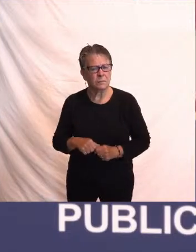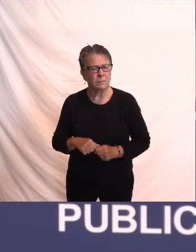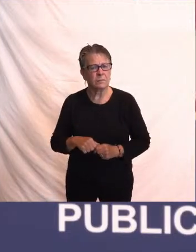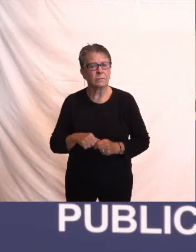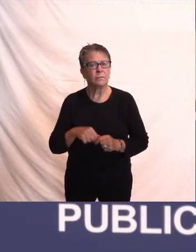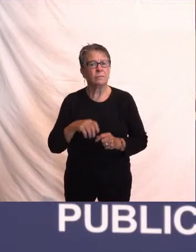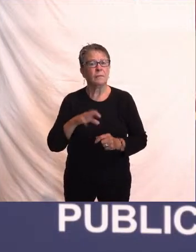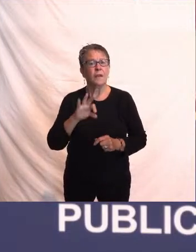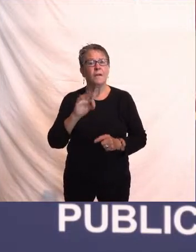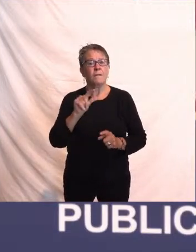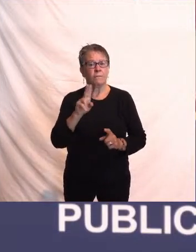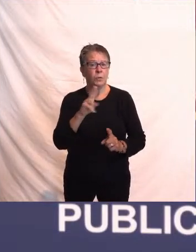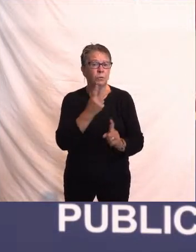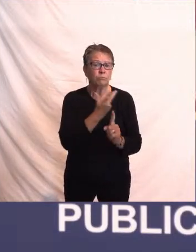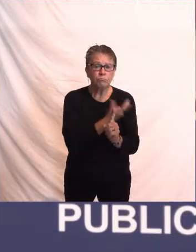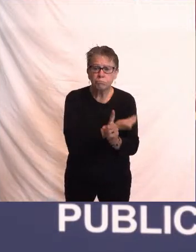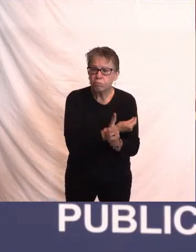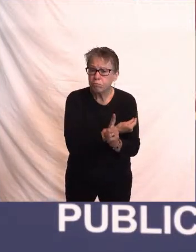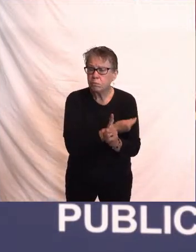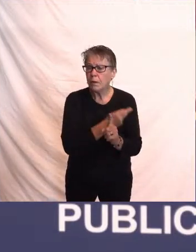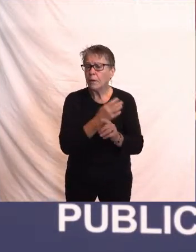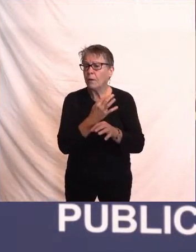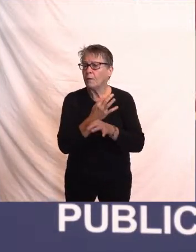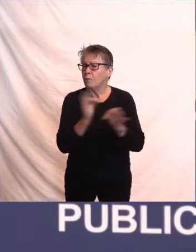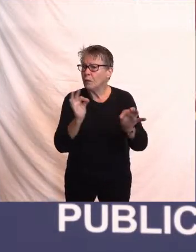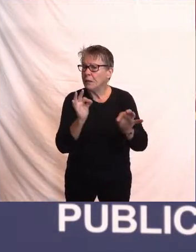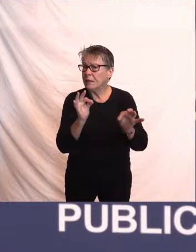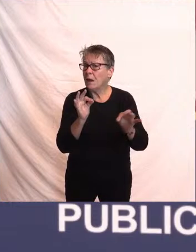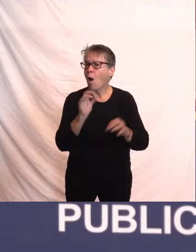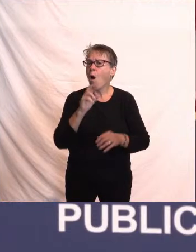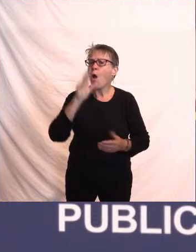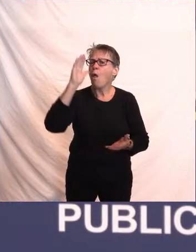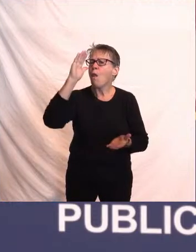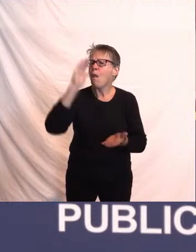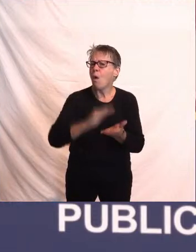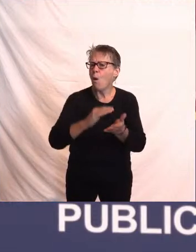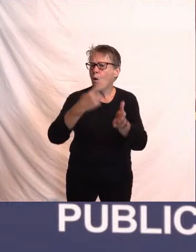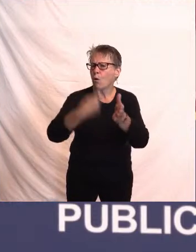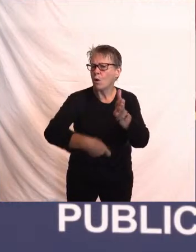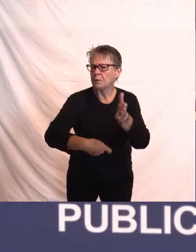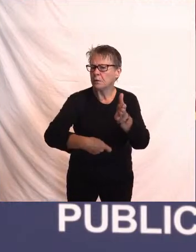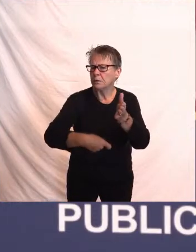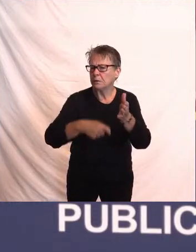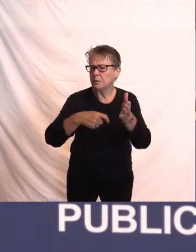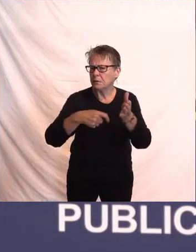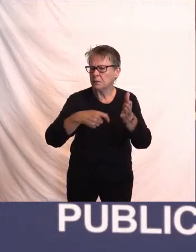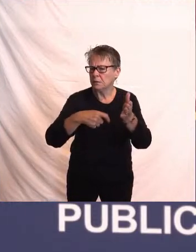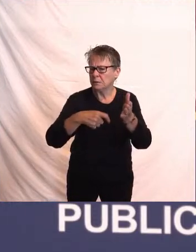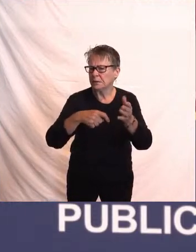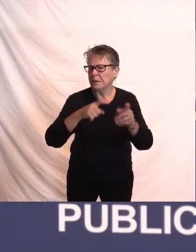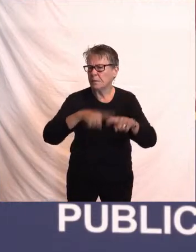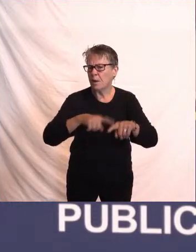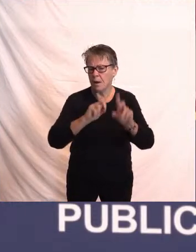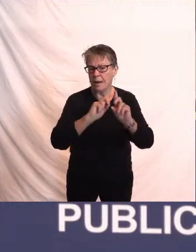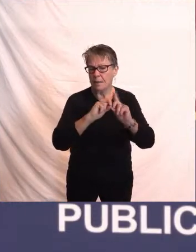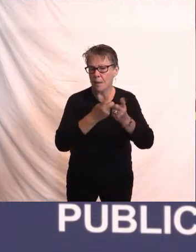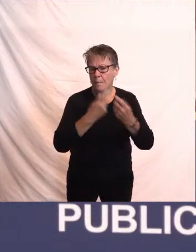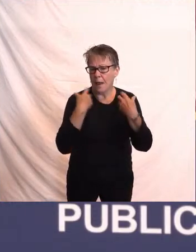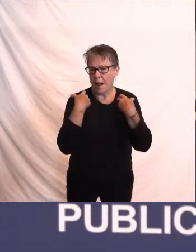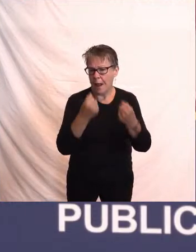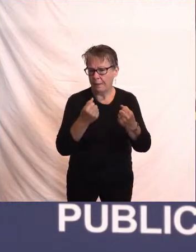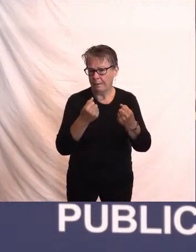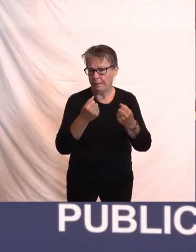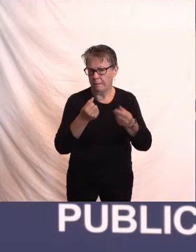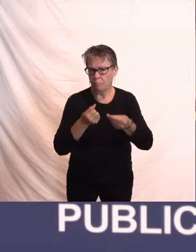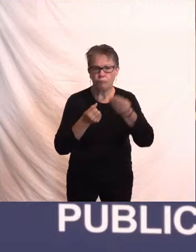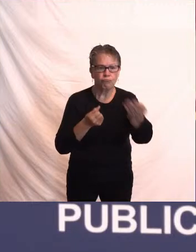health departments, your federally qualified health centers, and some nonprofit organizations. Moving on